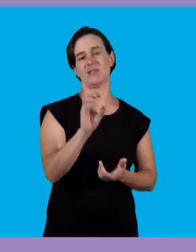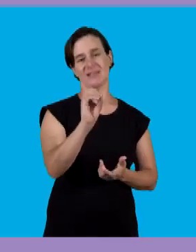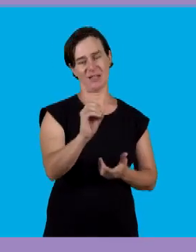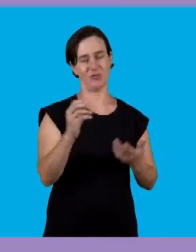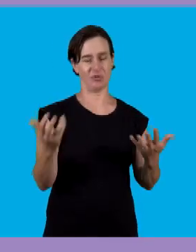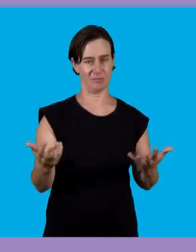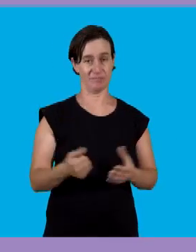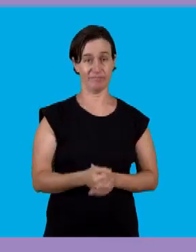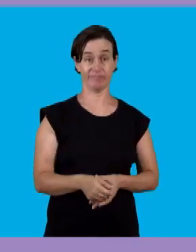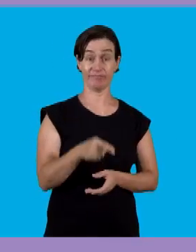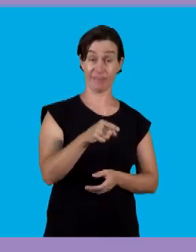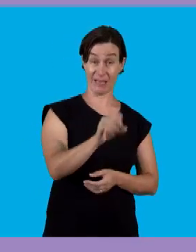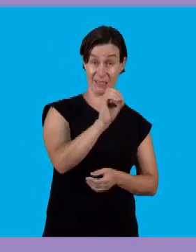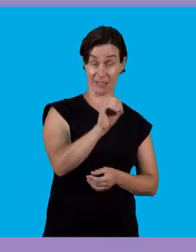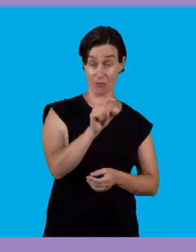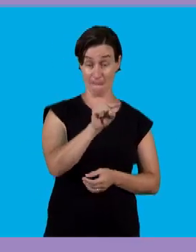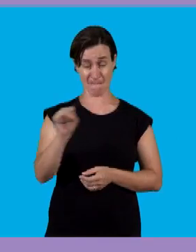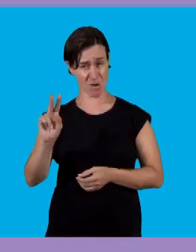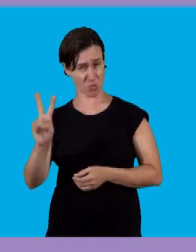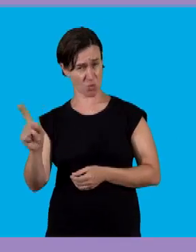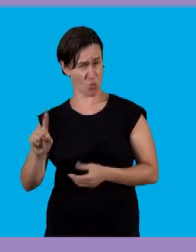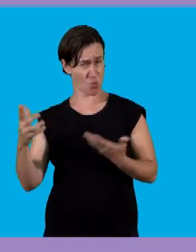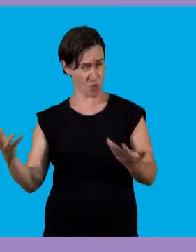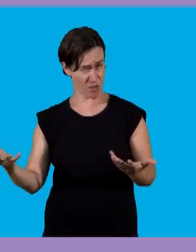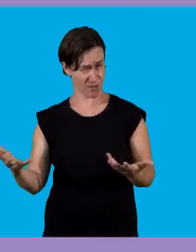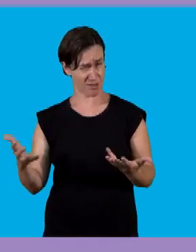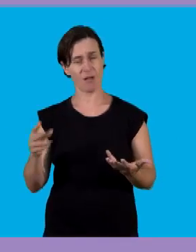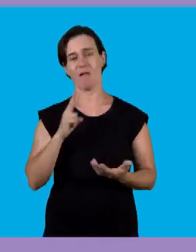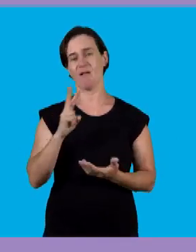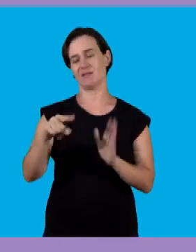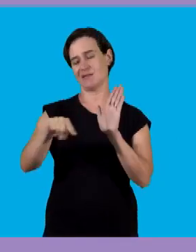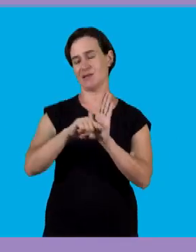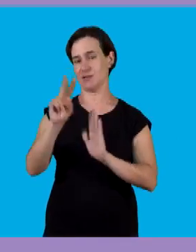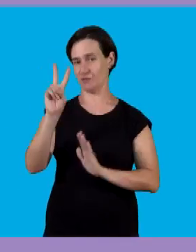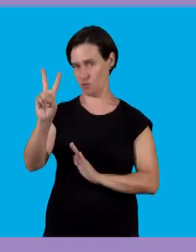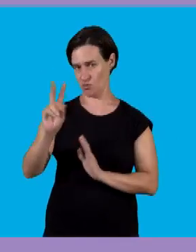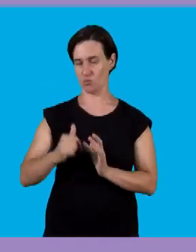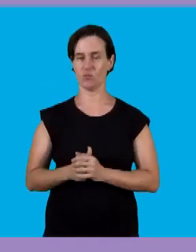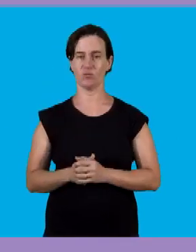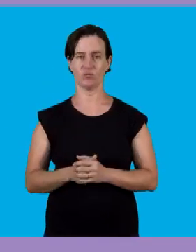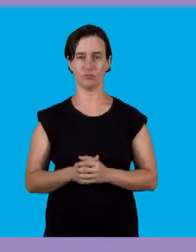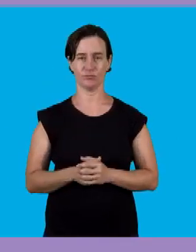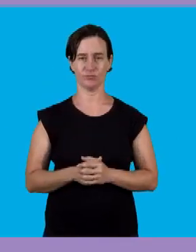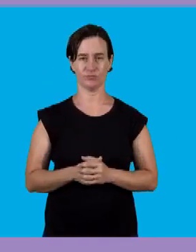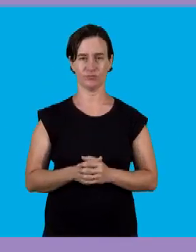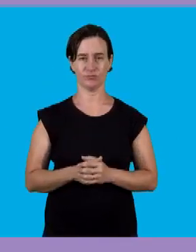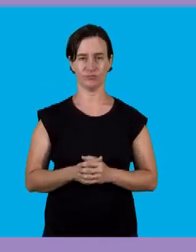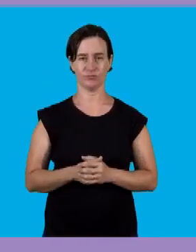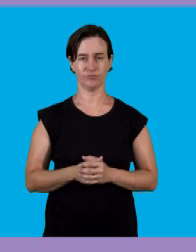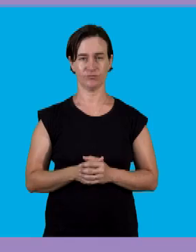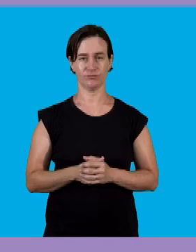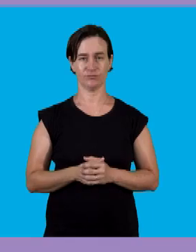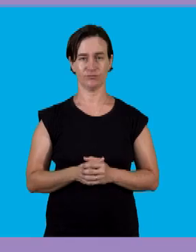answer of 0. And when we subtract 2 from that, we are going to get a -2 as the